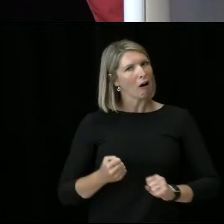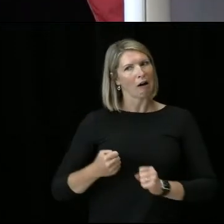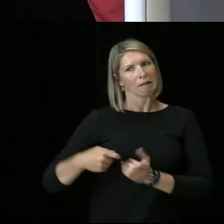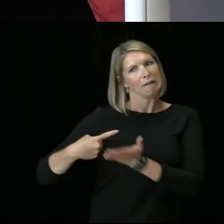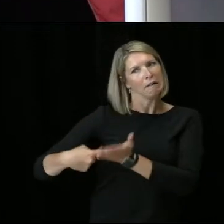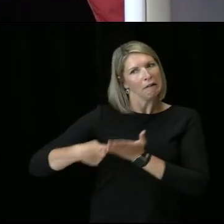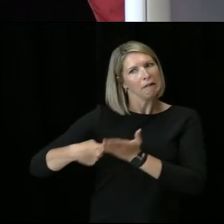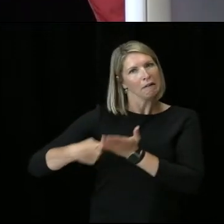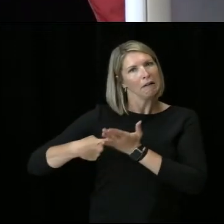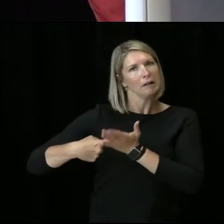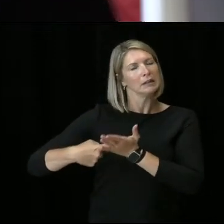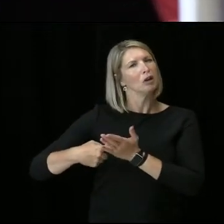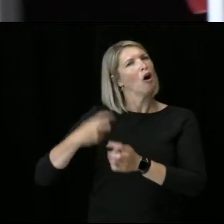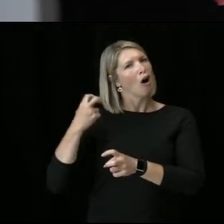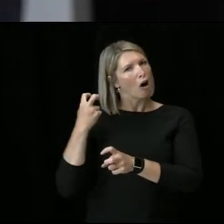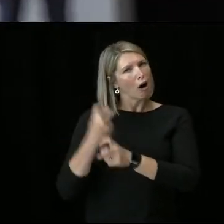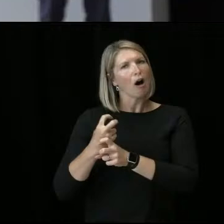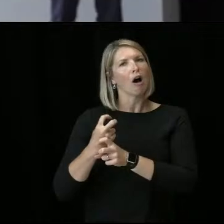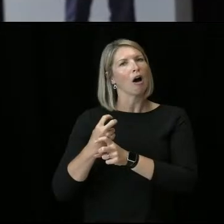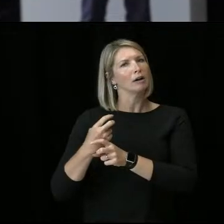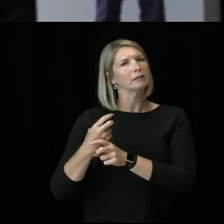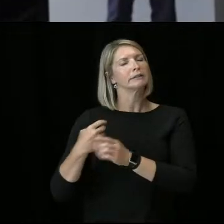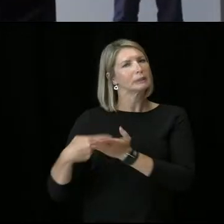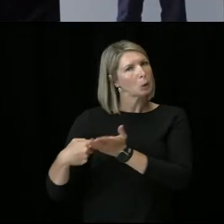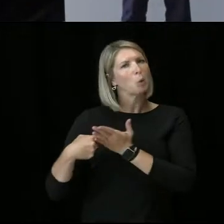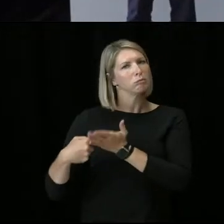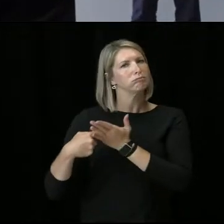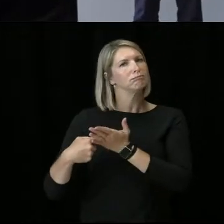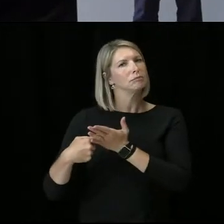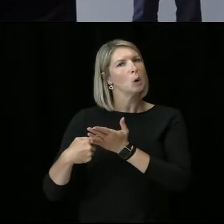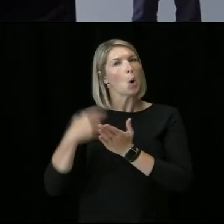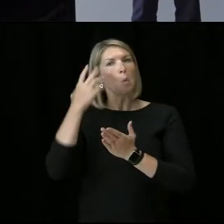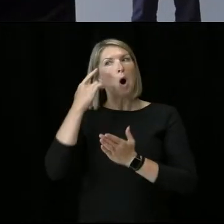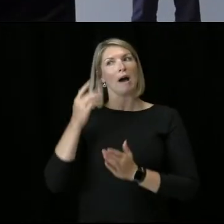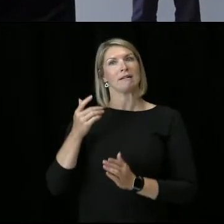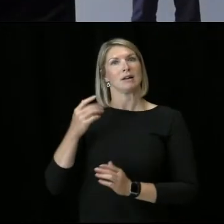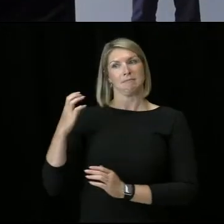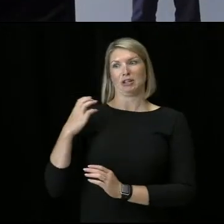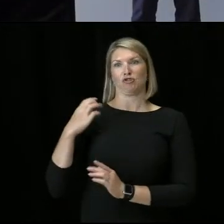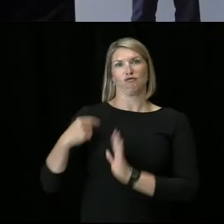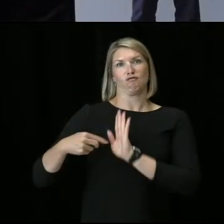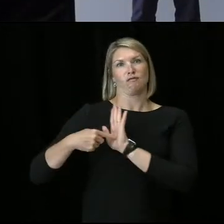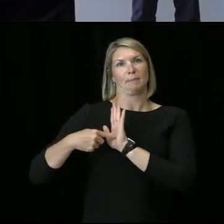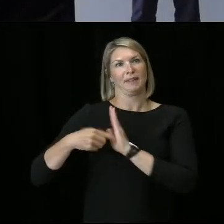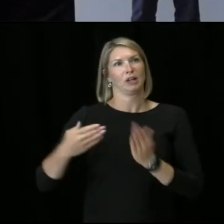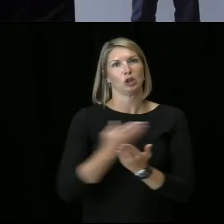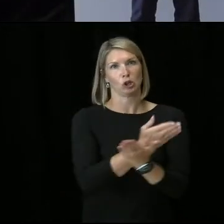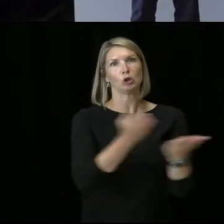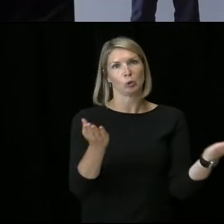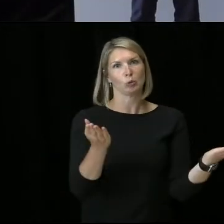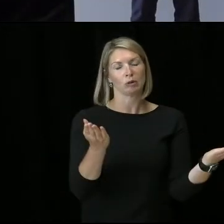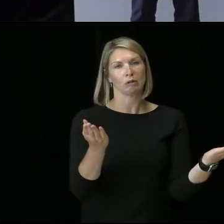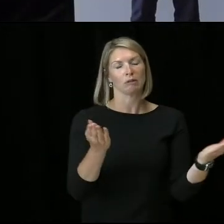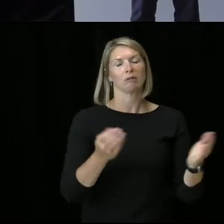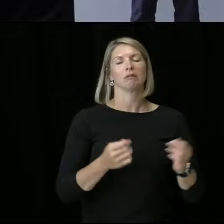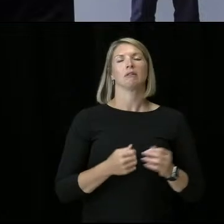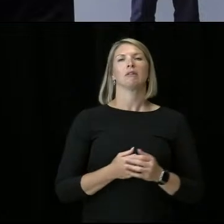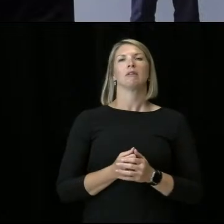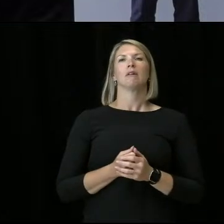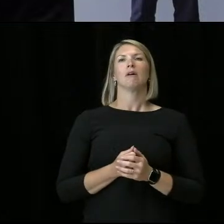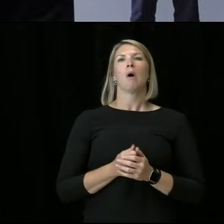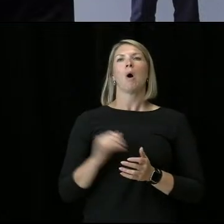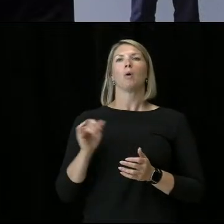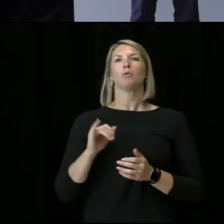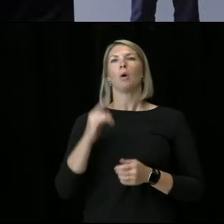participation in such a tough negotiation, representing each and every one of you at the negotiating table. I notice in the crowd